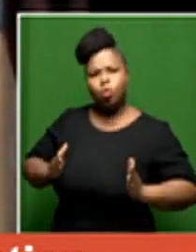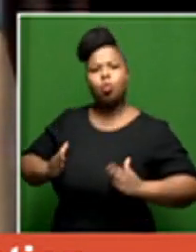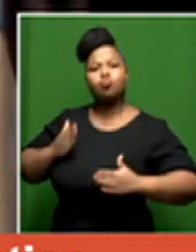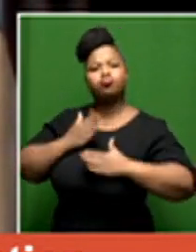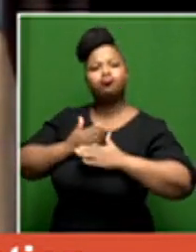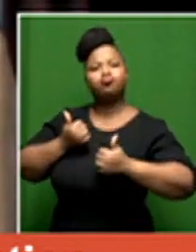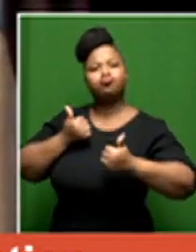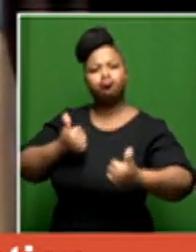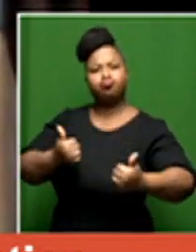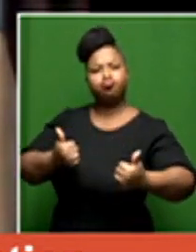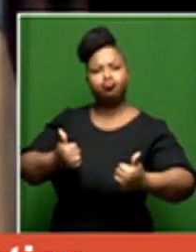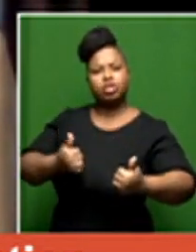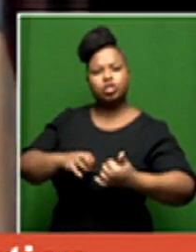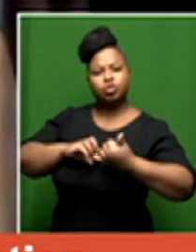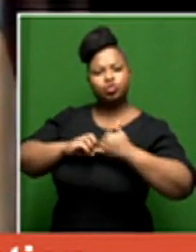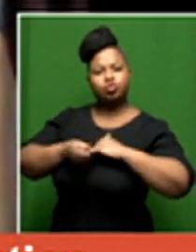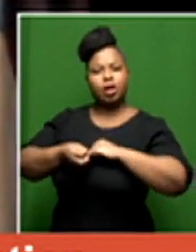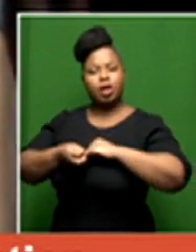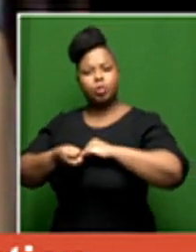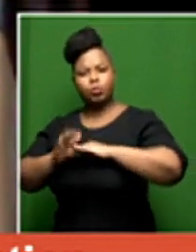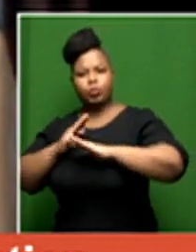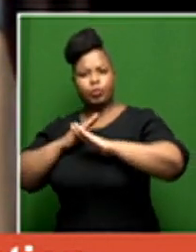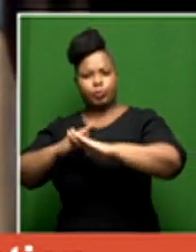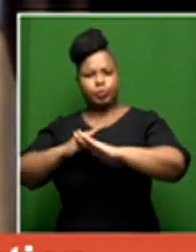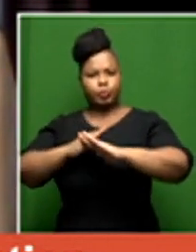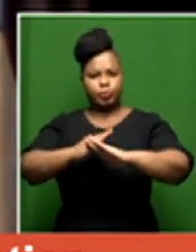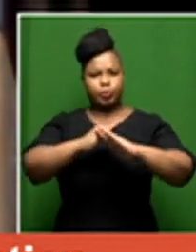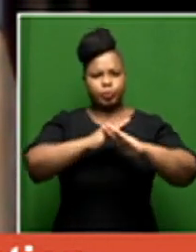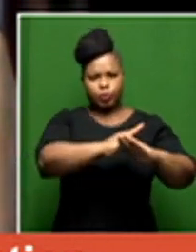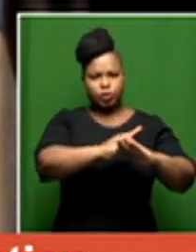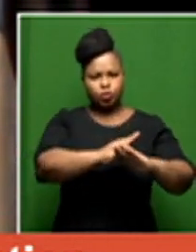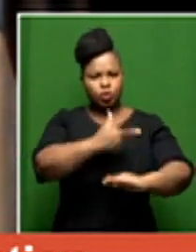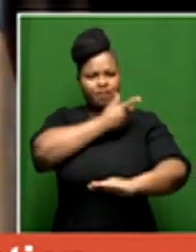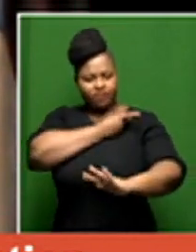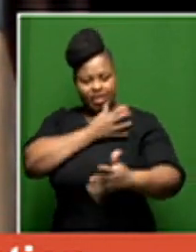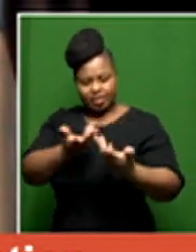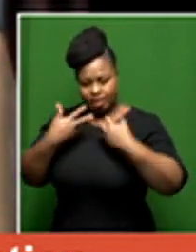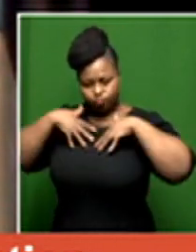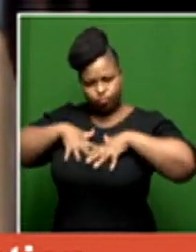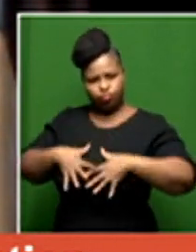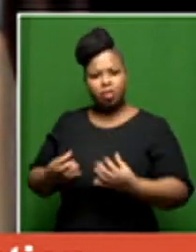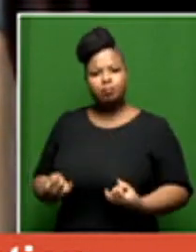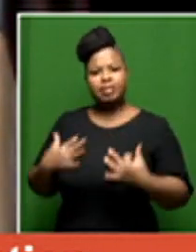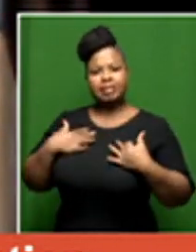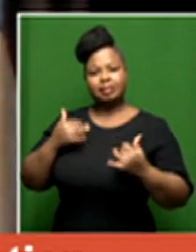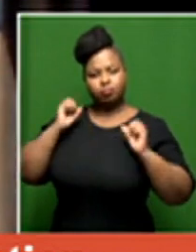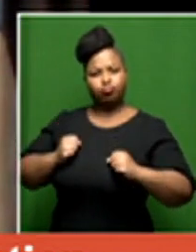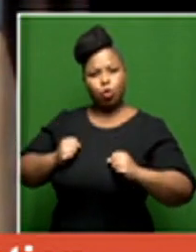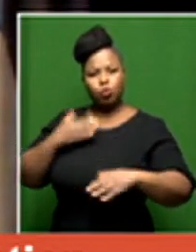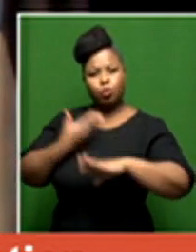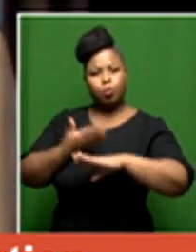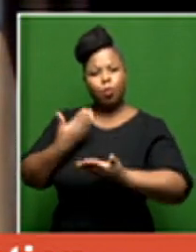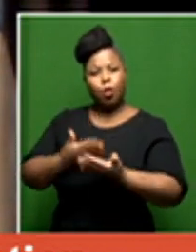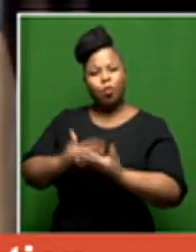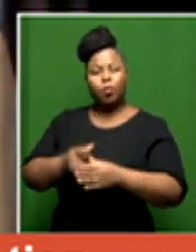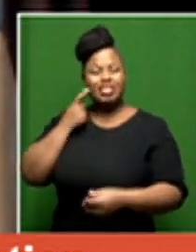working, is trying to comply with the vaccine. So the immune system is being built. So that's why